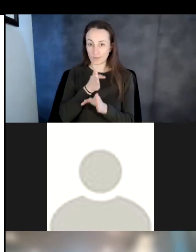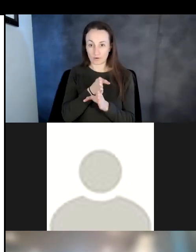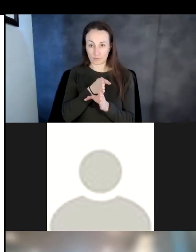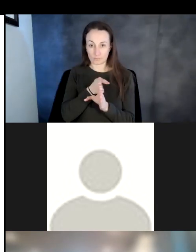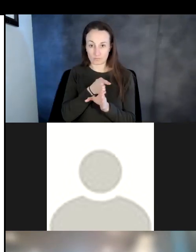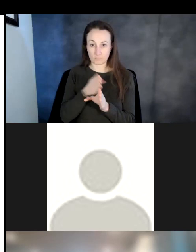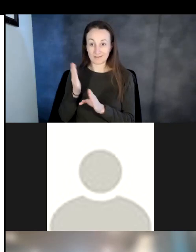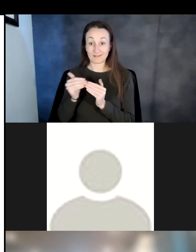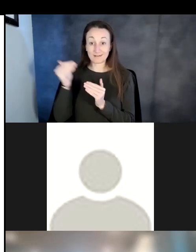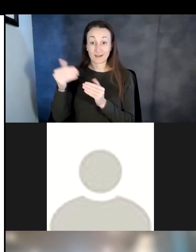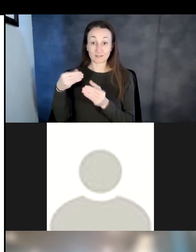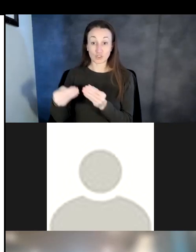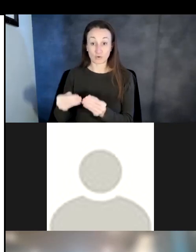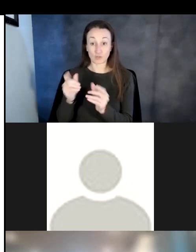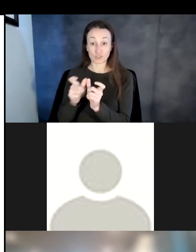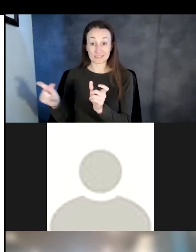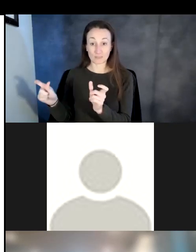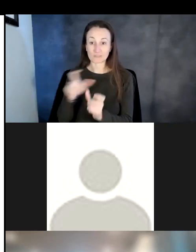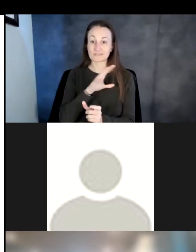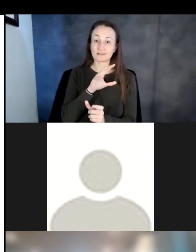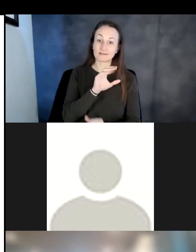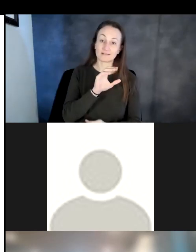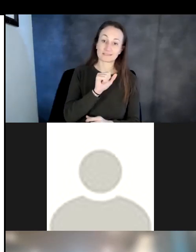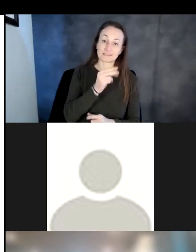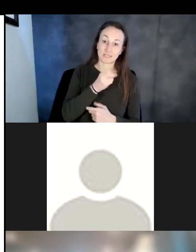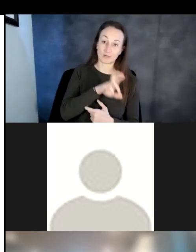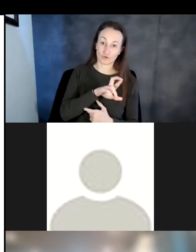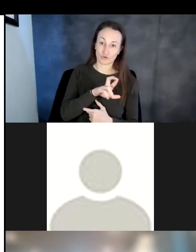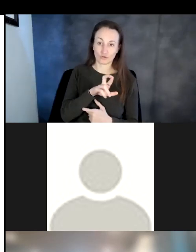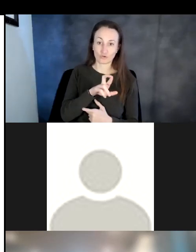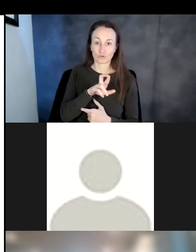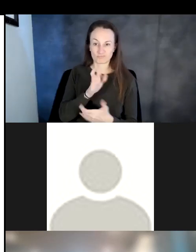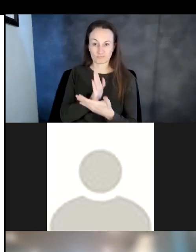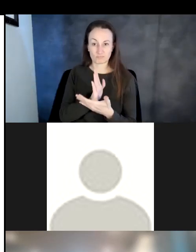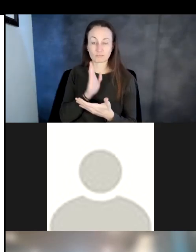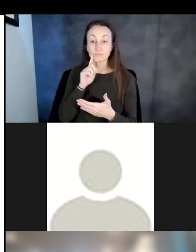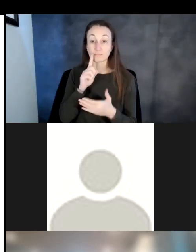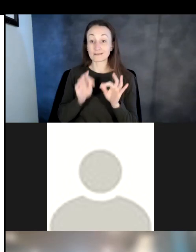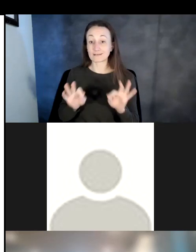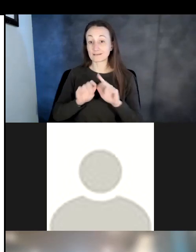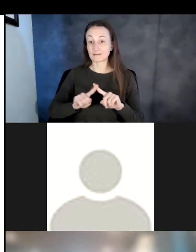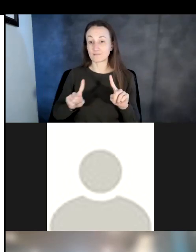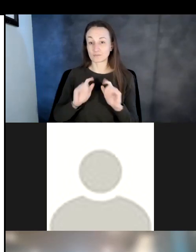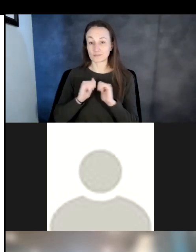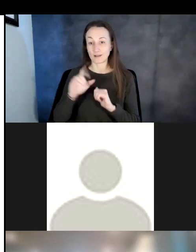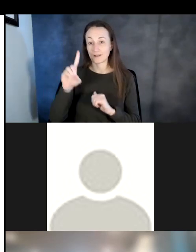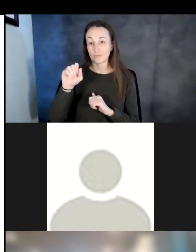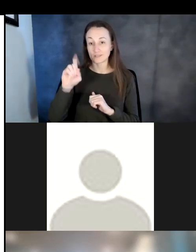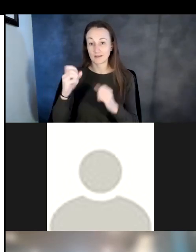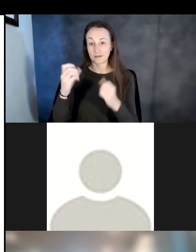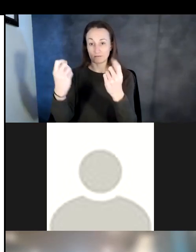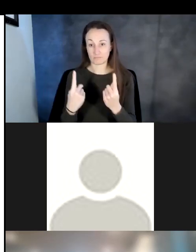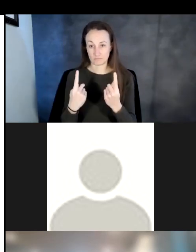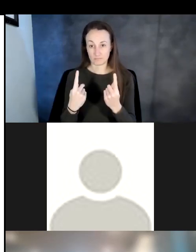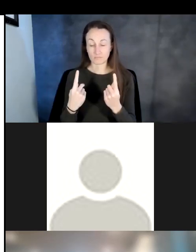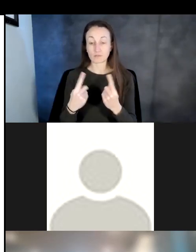and Sanger. And this key difference, not worrying about all the other details, the key difference is in how the data is returned. So let's